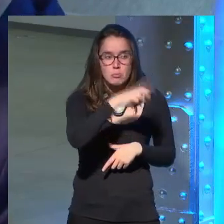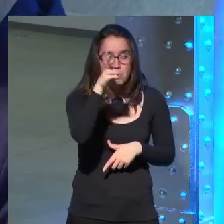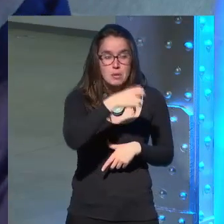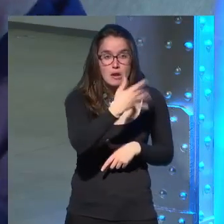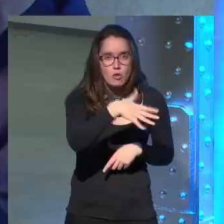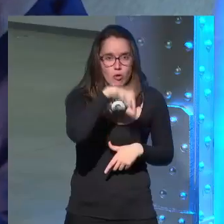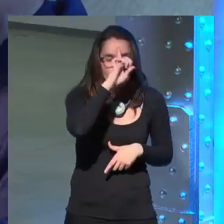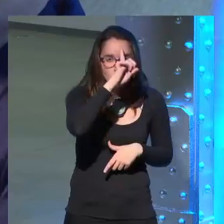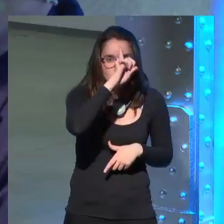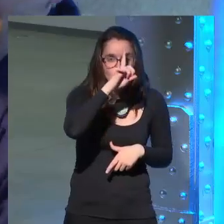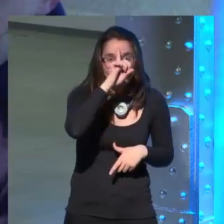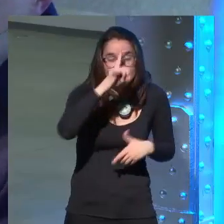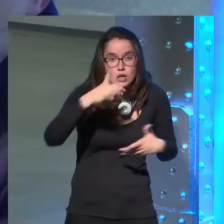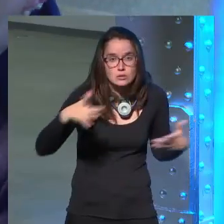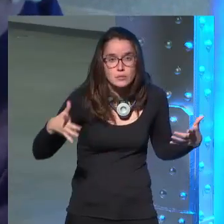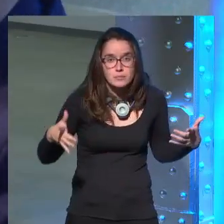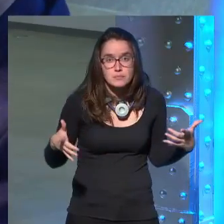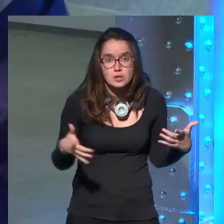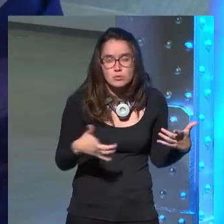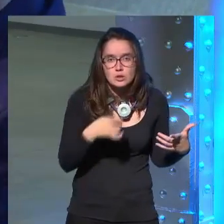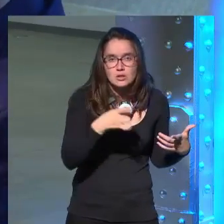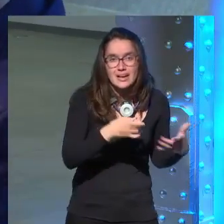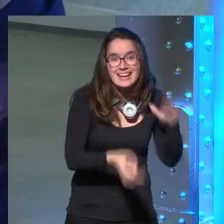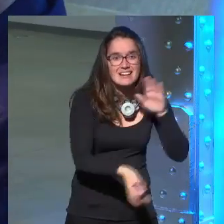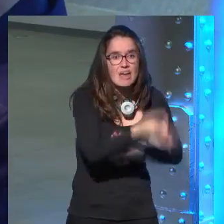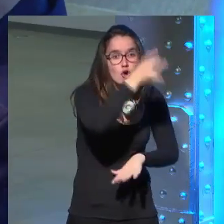don't know what the creator is.